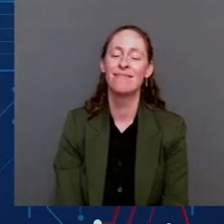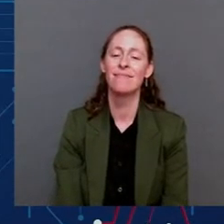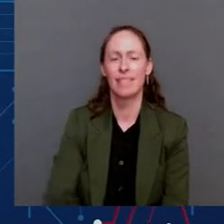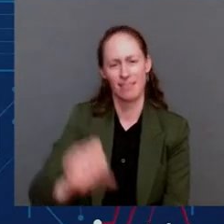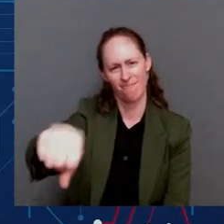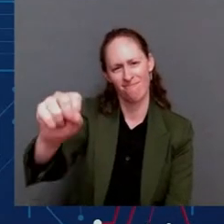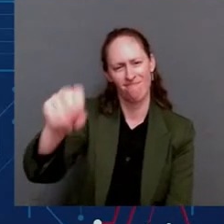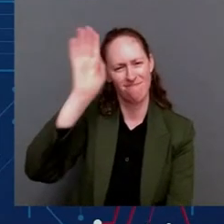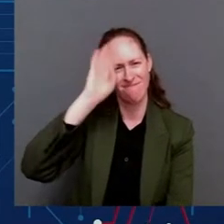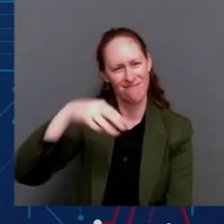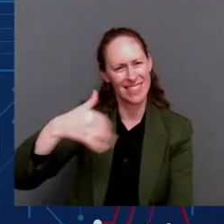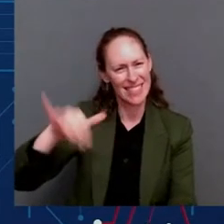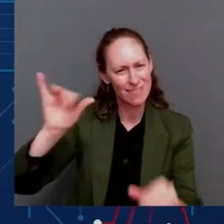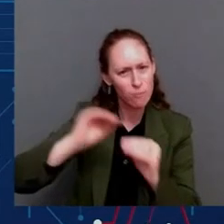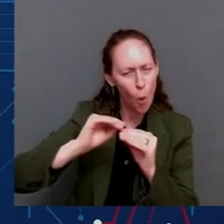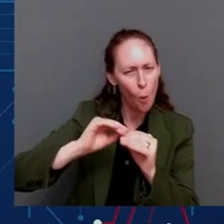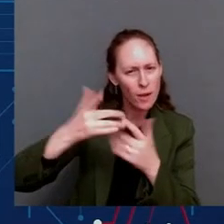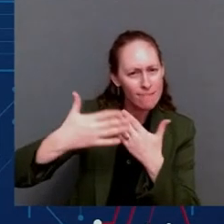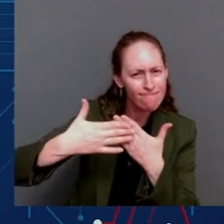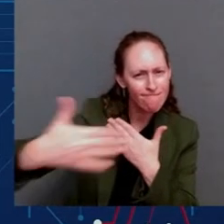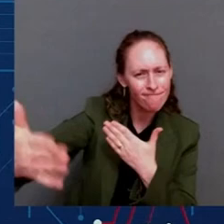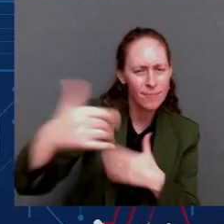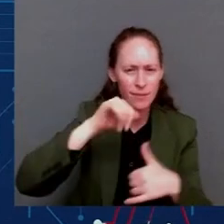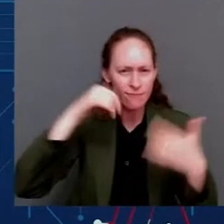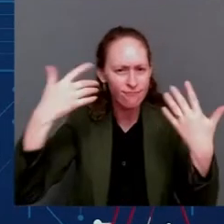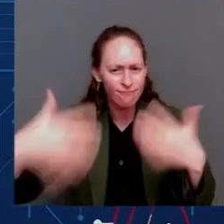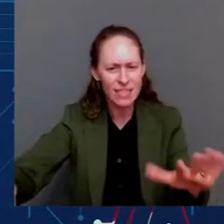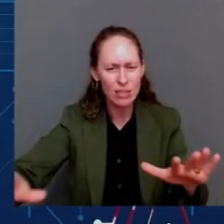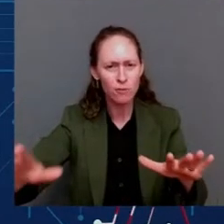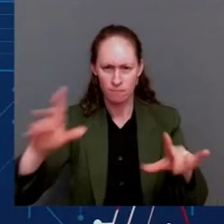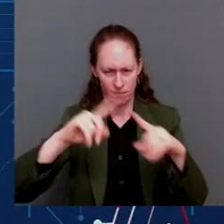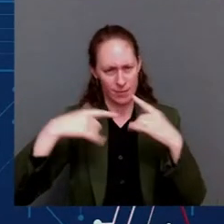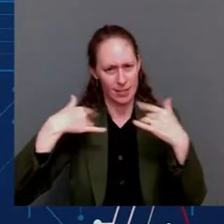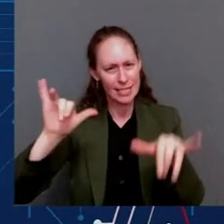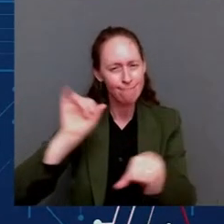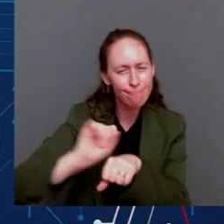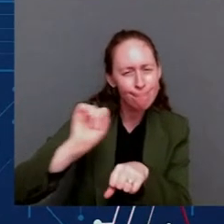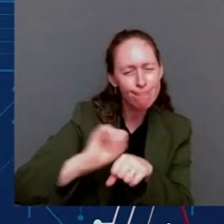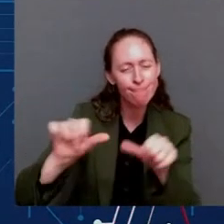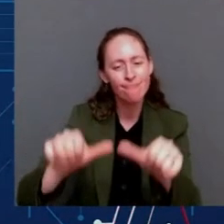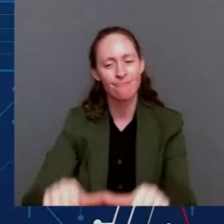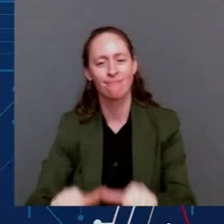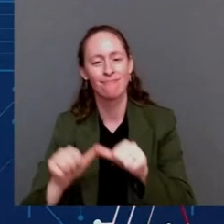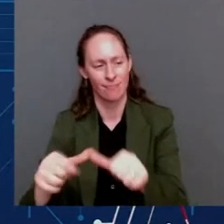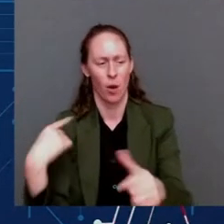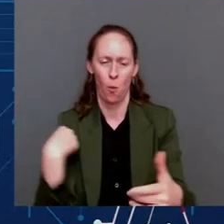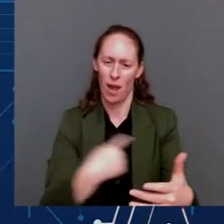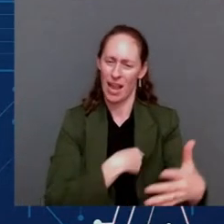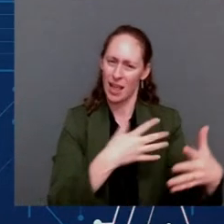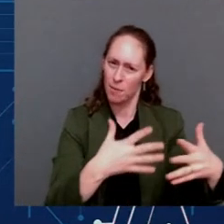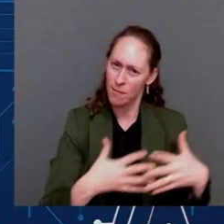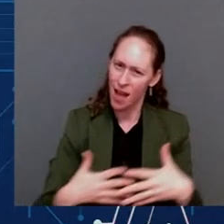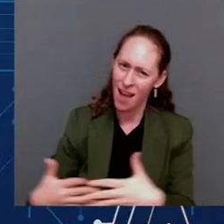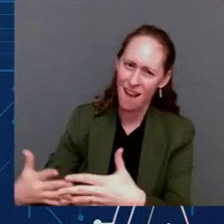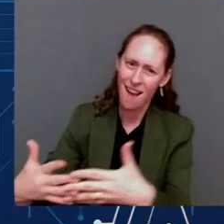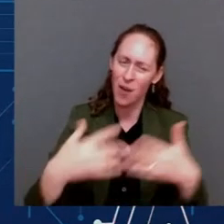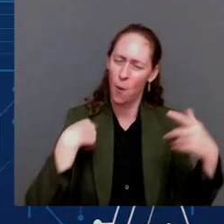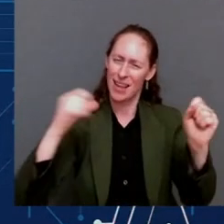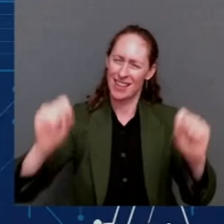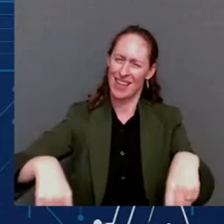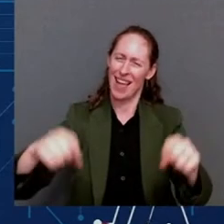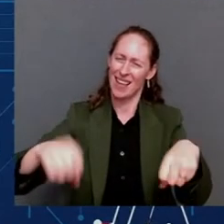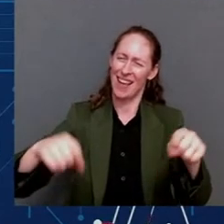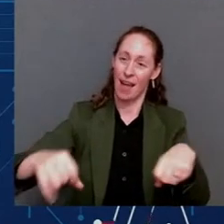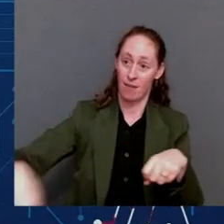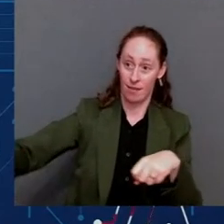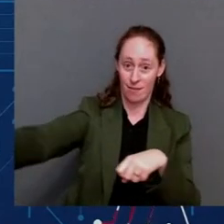our capacity when we work together. And that's what we're doing because of the elected officials on that factory floor